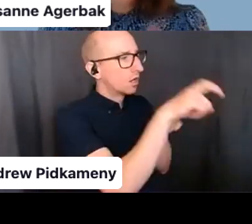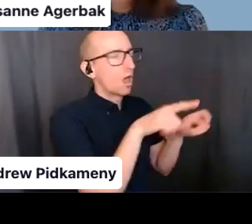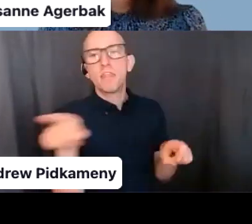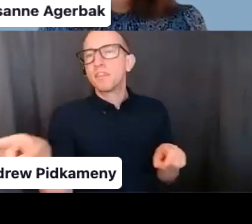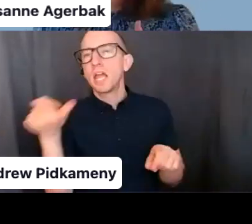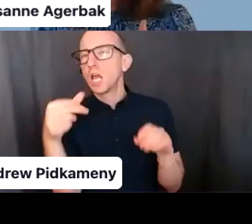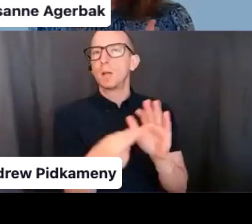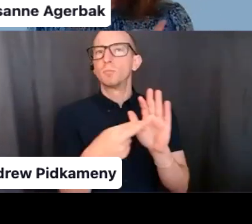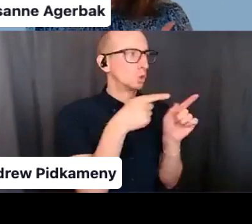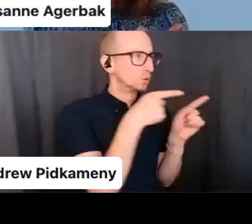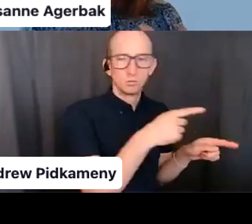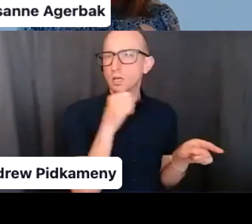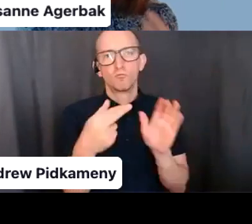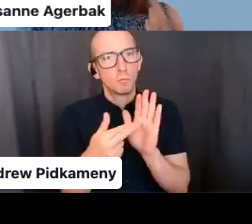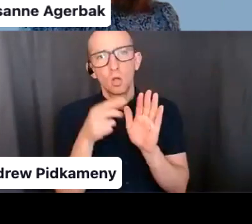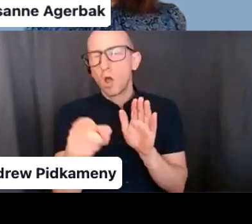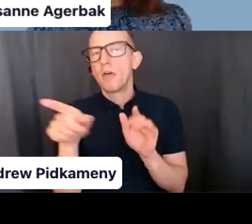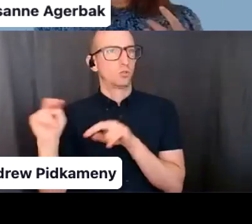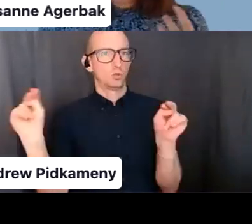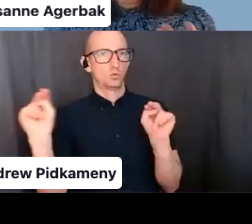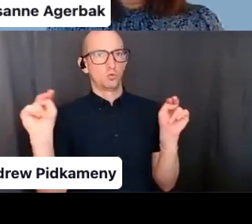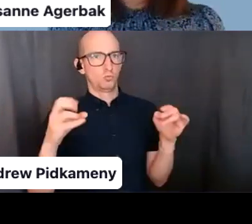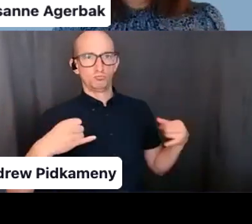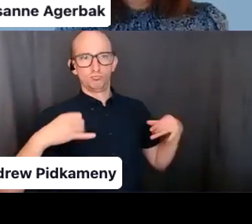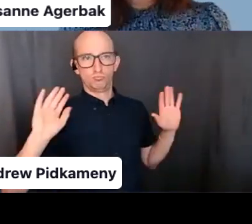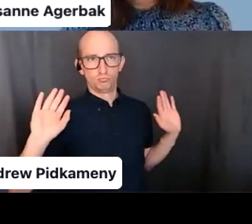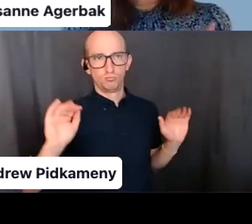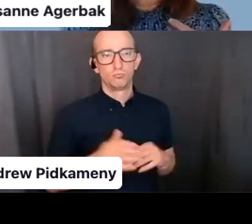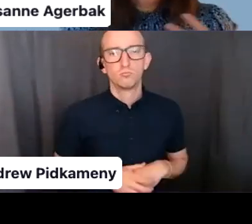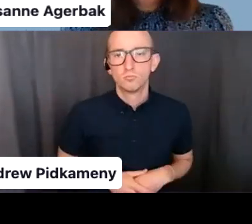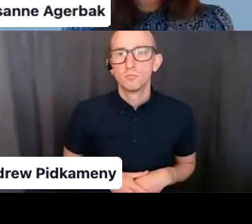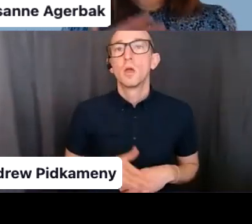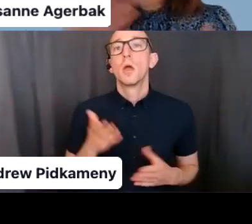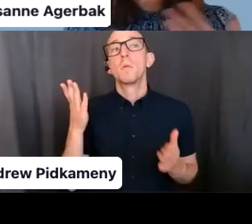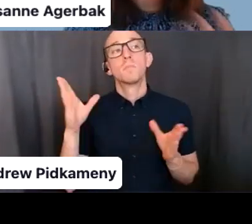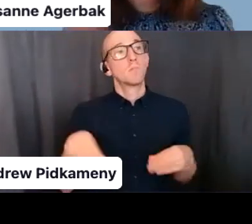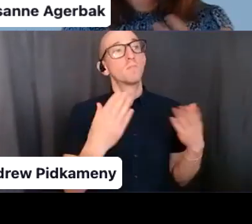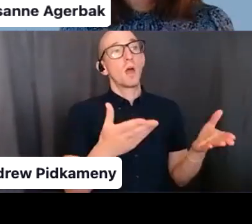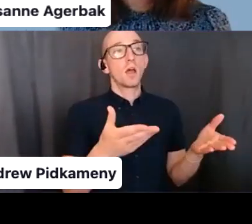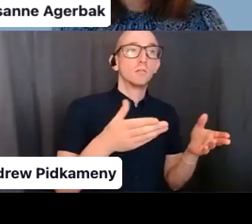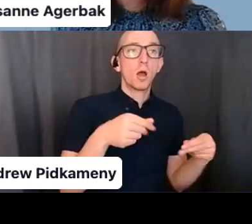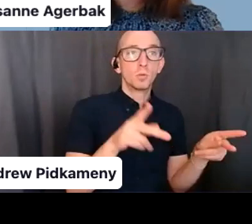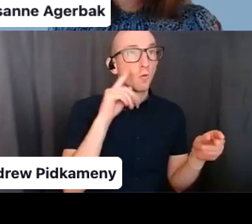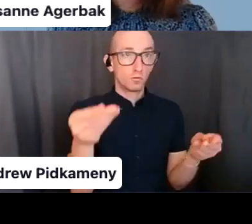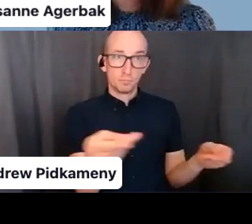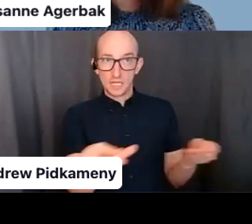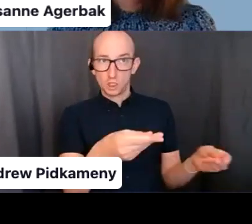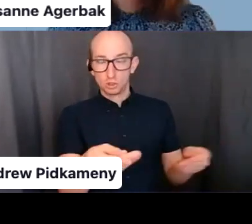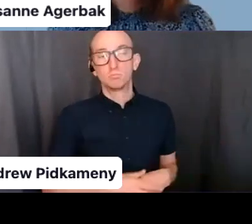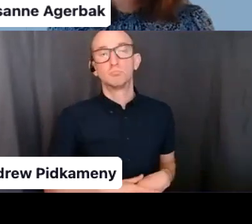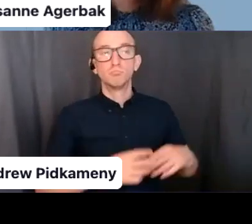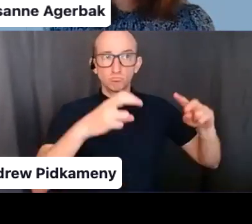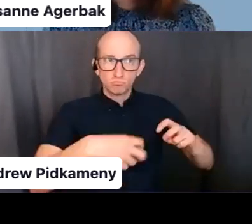other. They're neutral. They may offer opportunities for mediation or settlement during